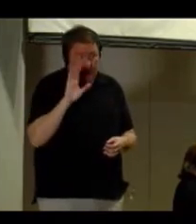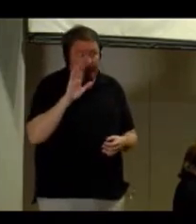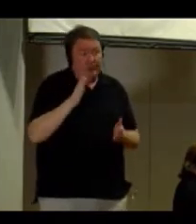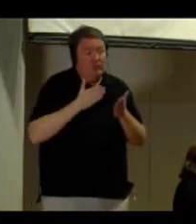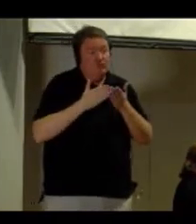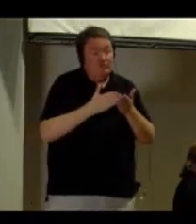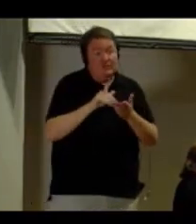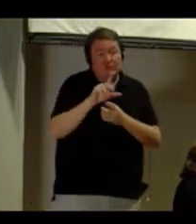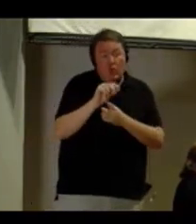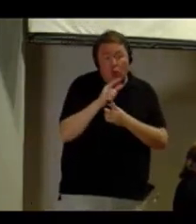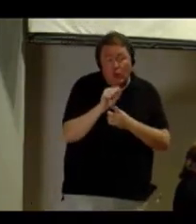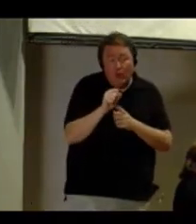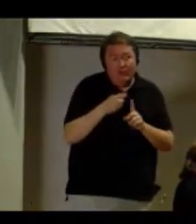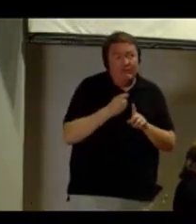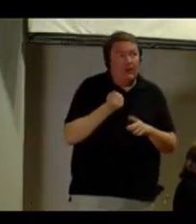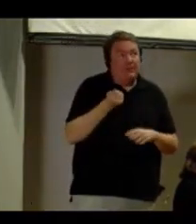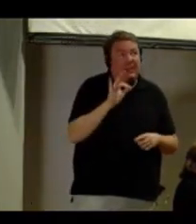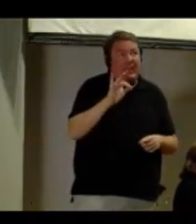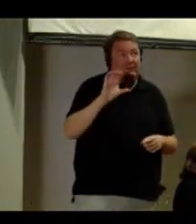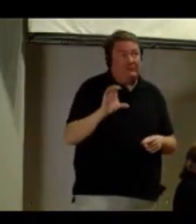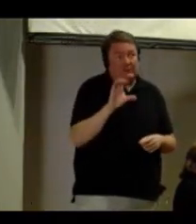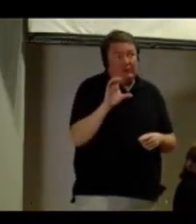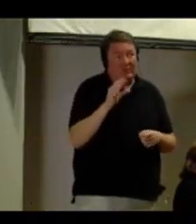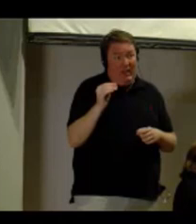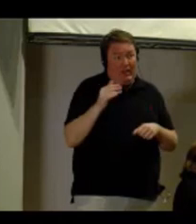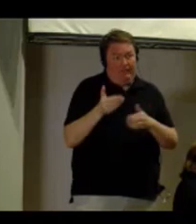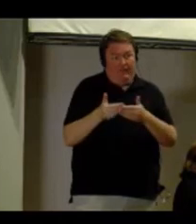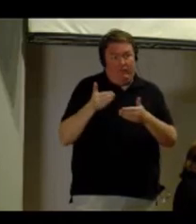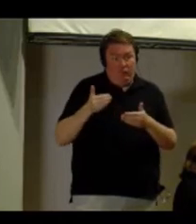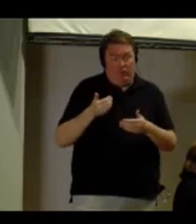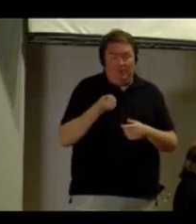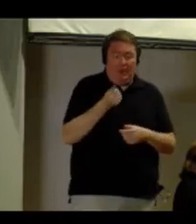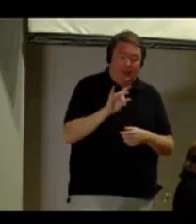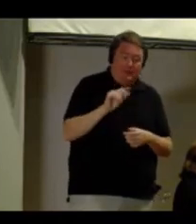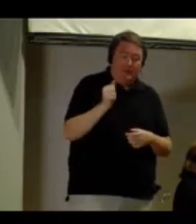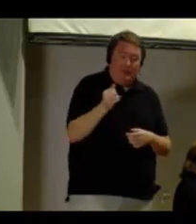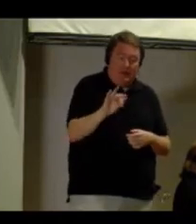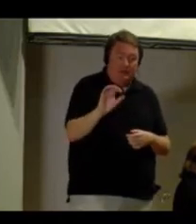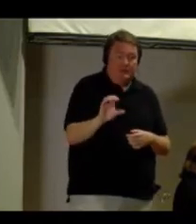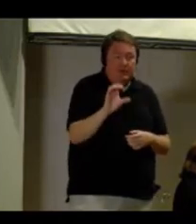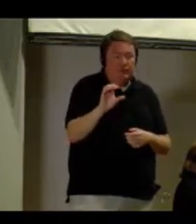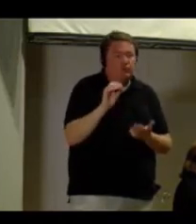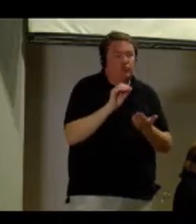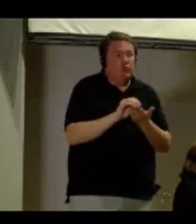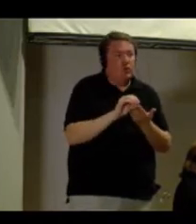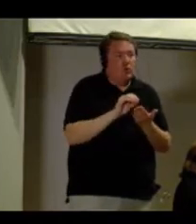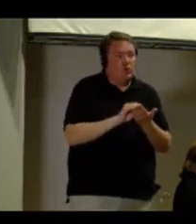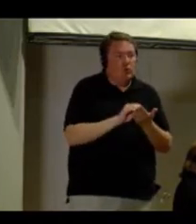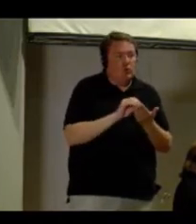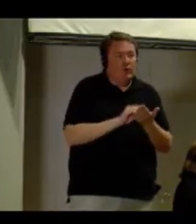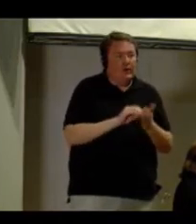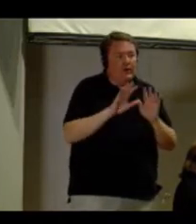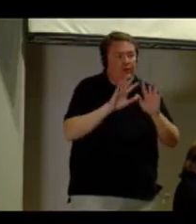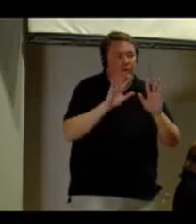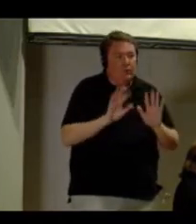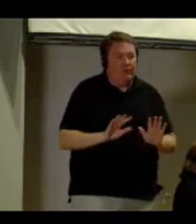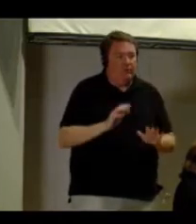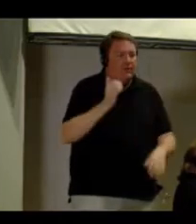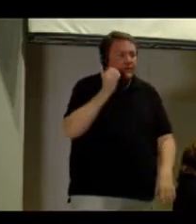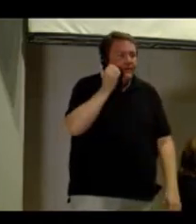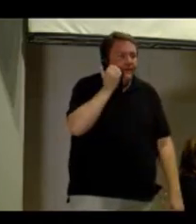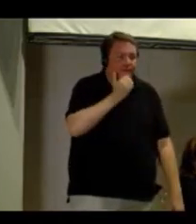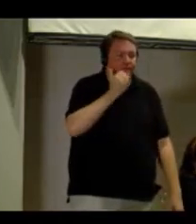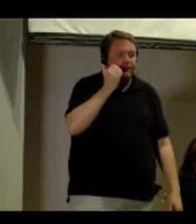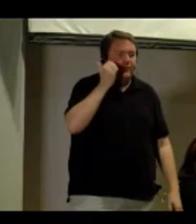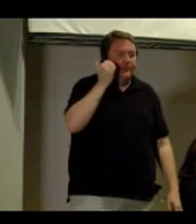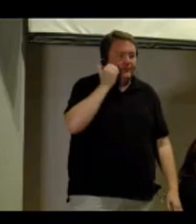the 18th centuries, and well, earlier as well, but particularly 18th and 19th centuries, recorded the weather every single day for every